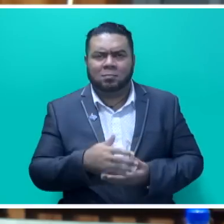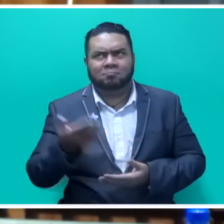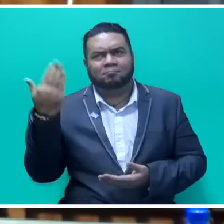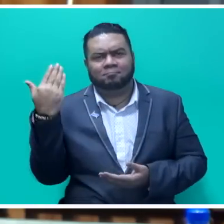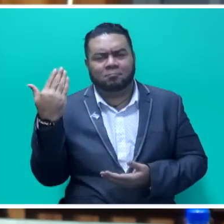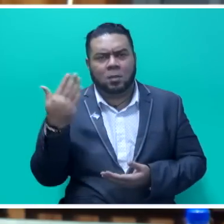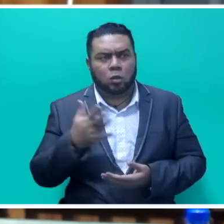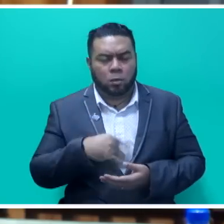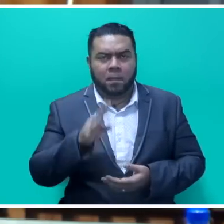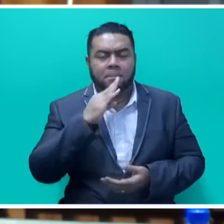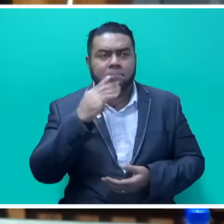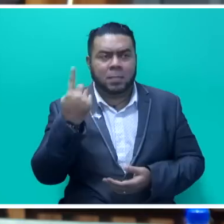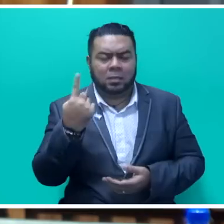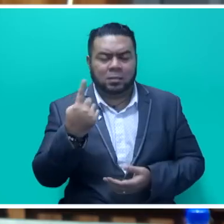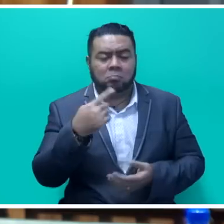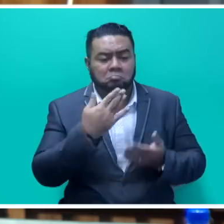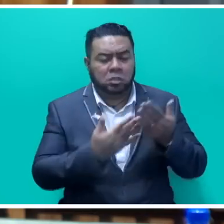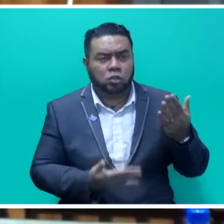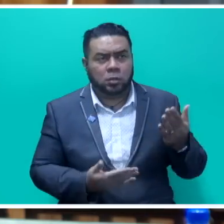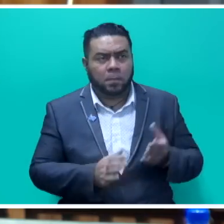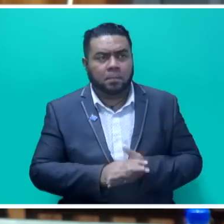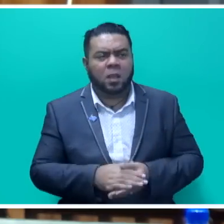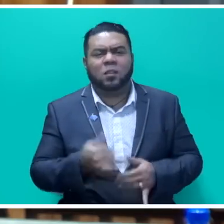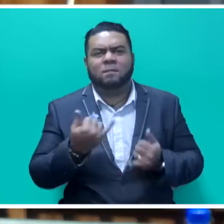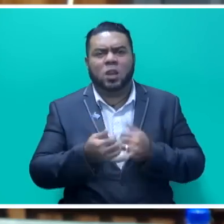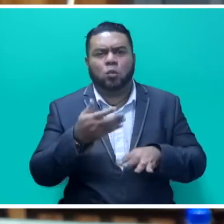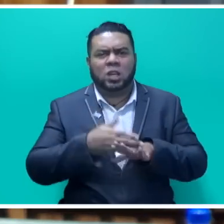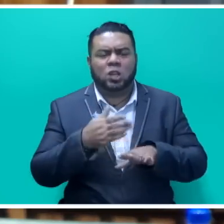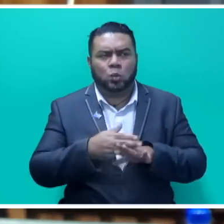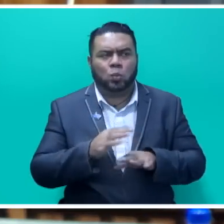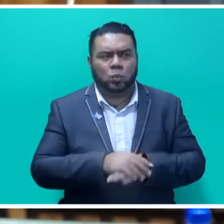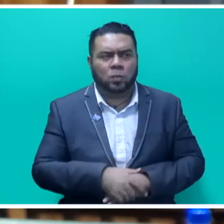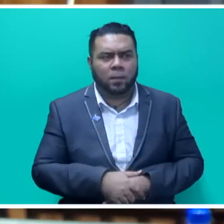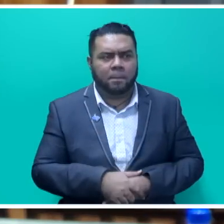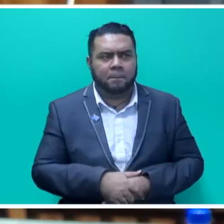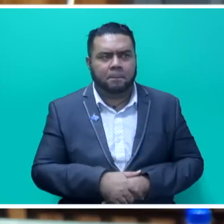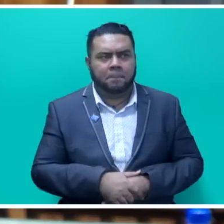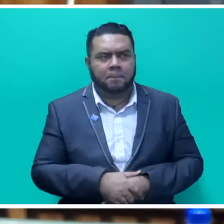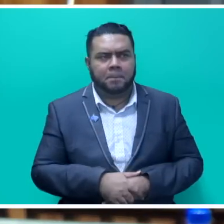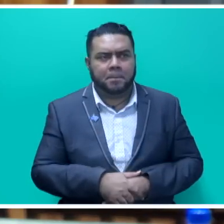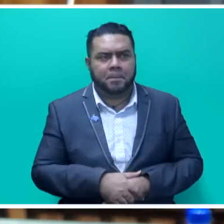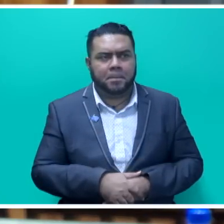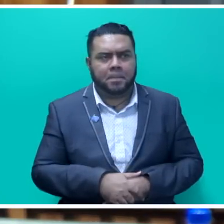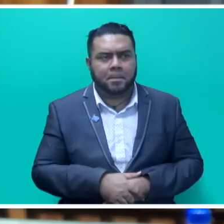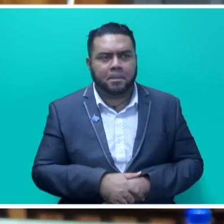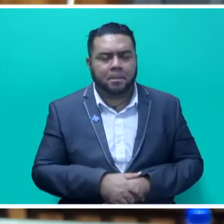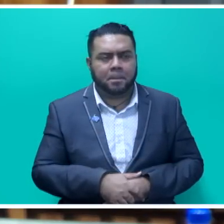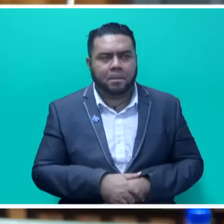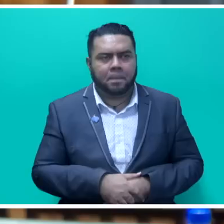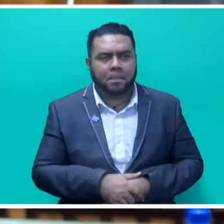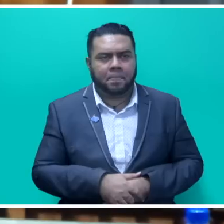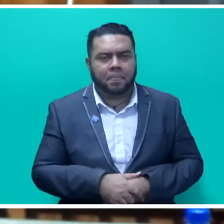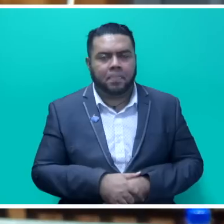during my maiden speech in Parliament, I was very new at that time, Mr. Speaker, and you were around at that time as